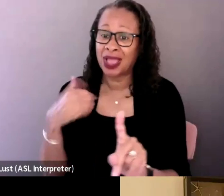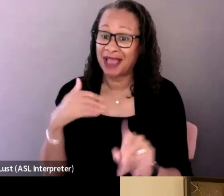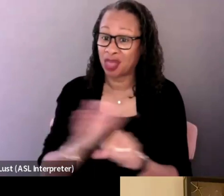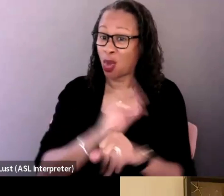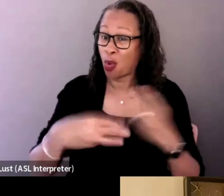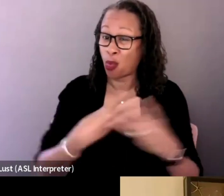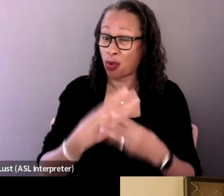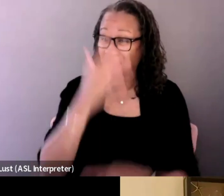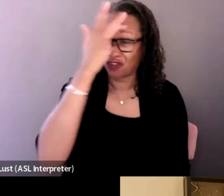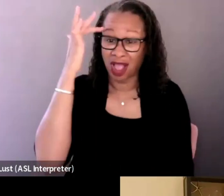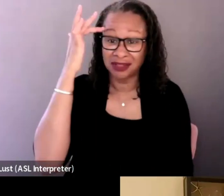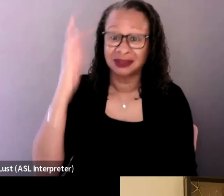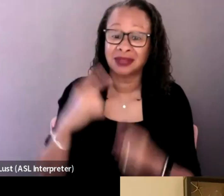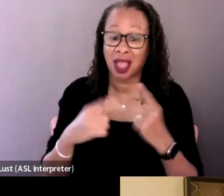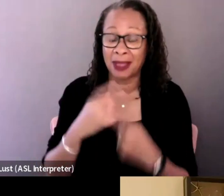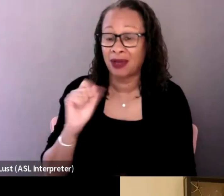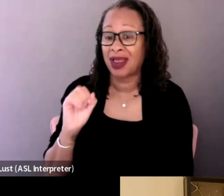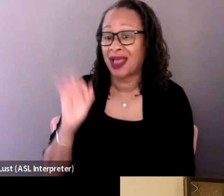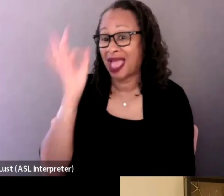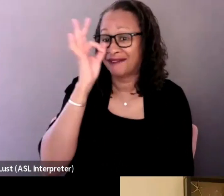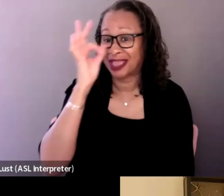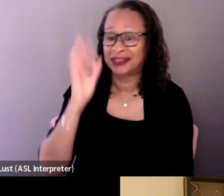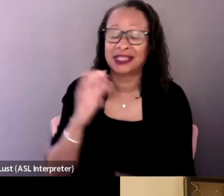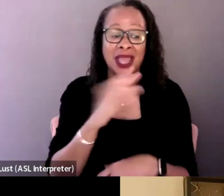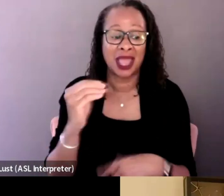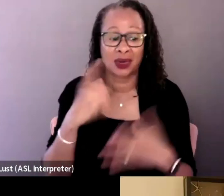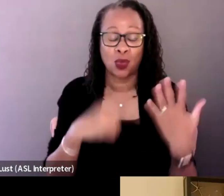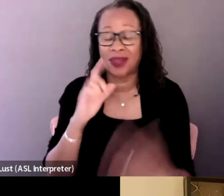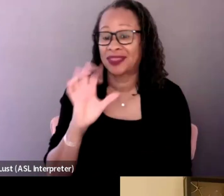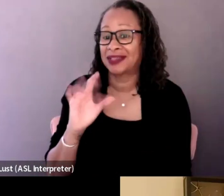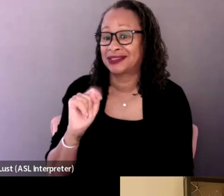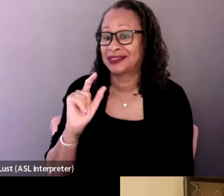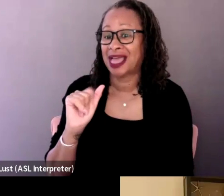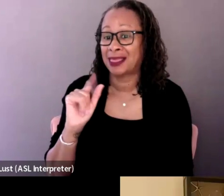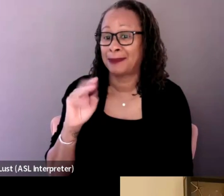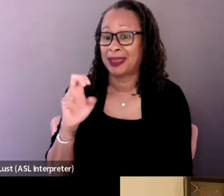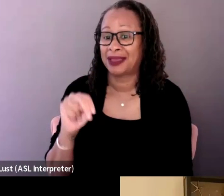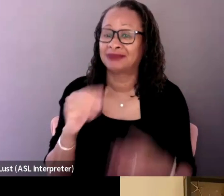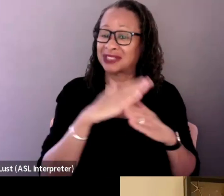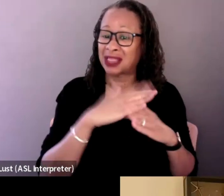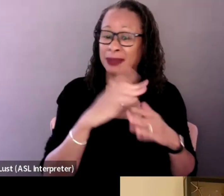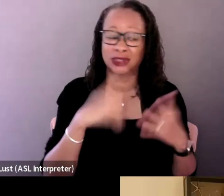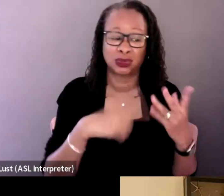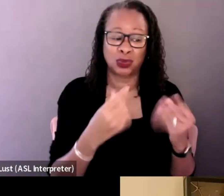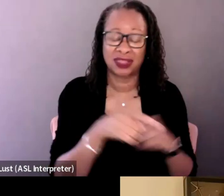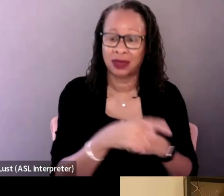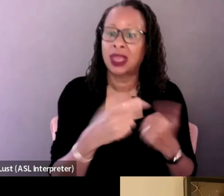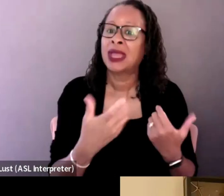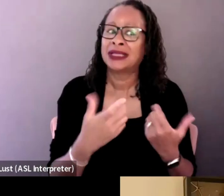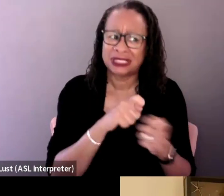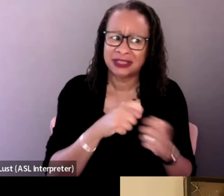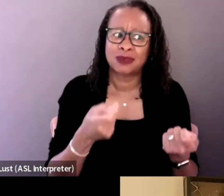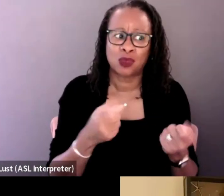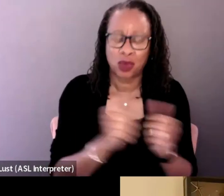world forgotten about Afghanistan and what the Taliban is doing there, especially in terms of women's rights there? Is it